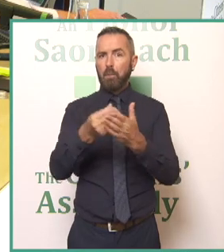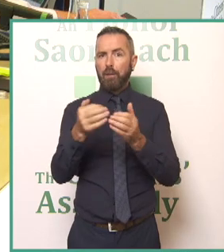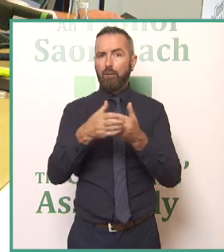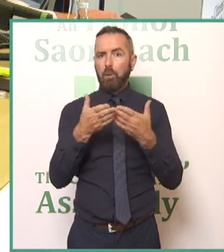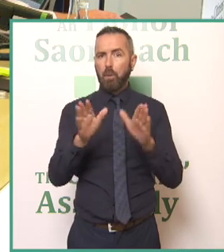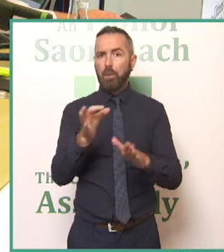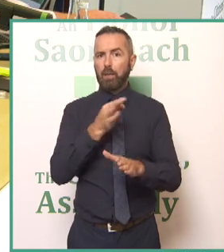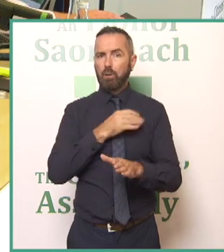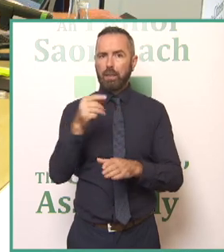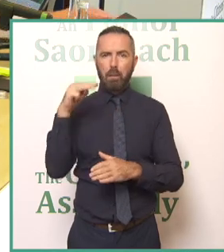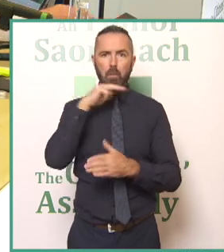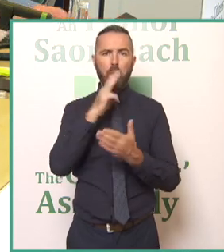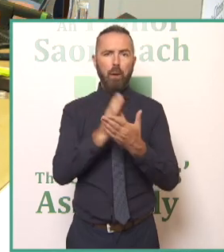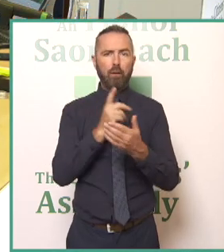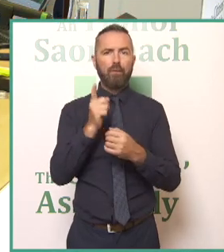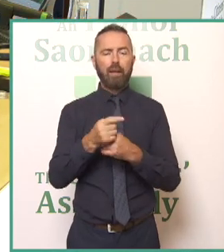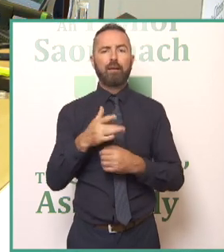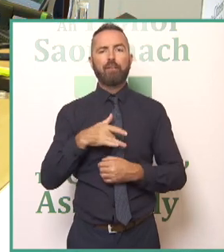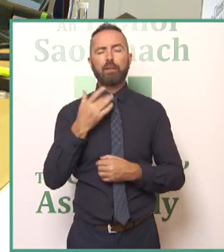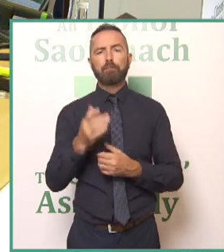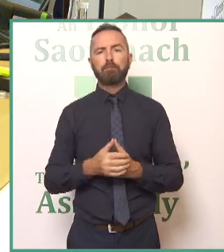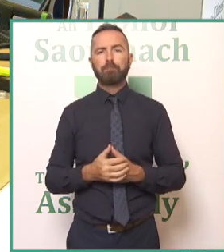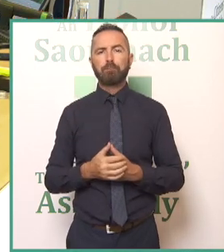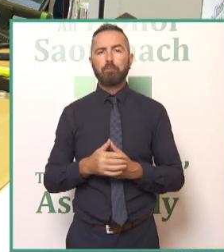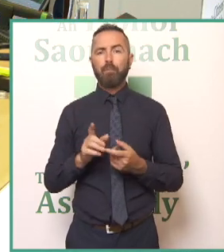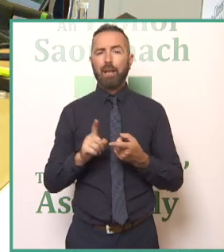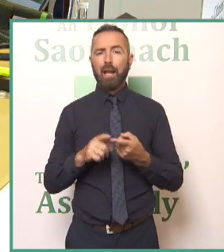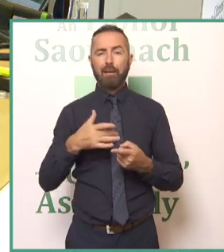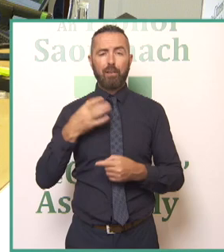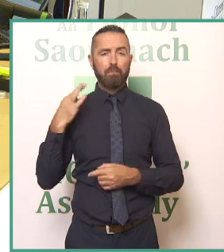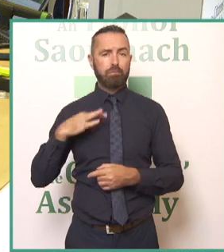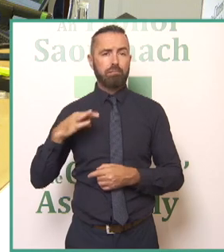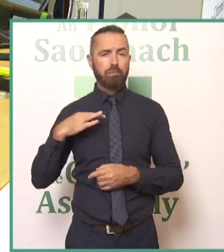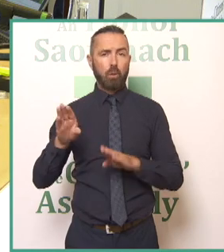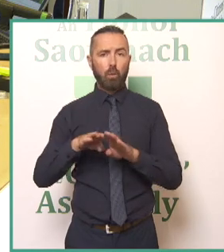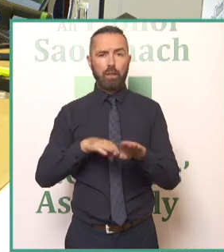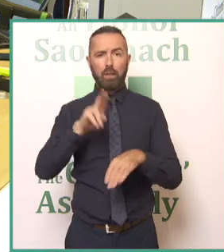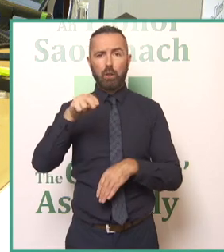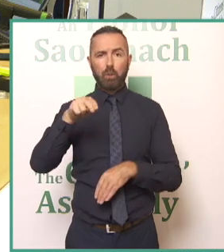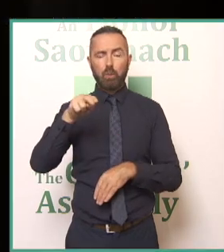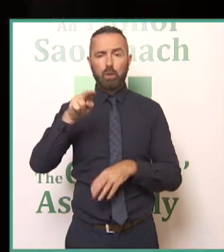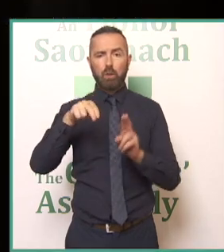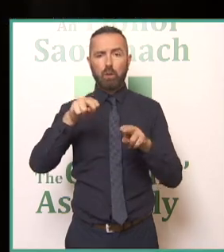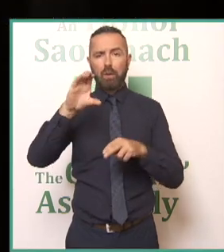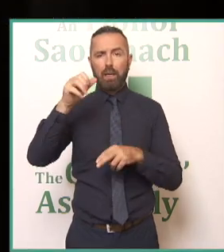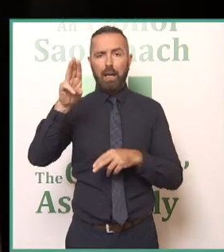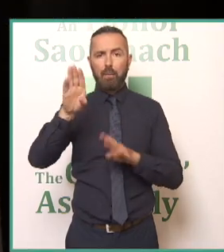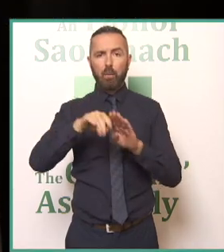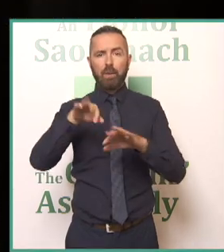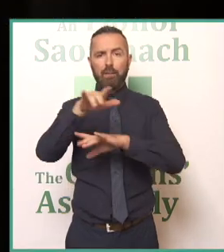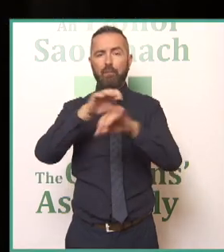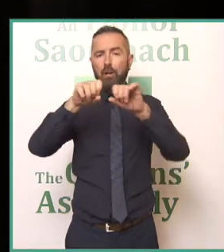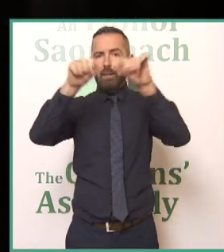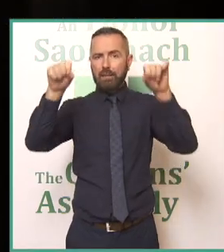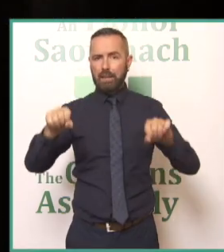an important part of that. And it's been very positive with the new CAP in terms of new changes in terms of environmental schemes,